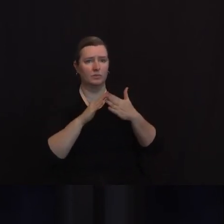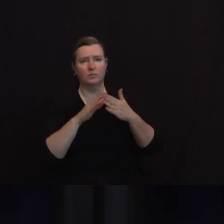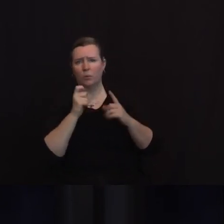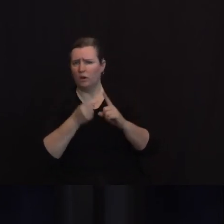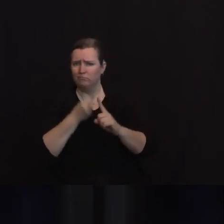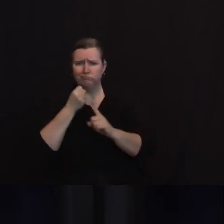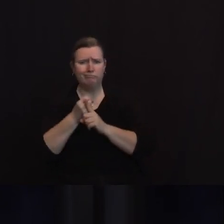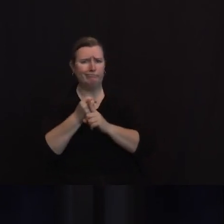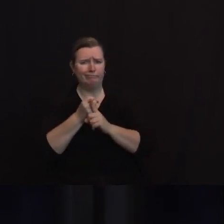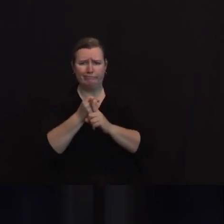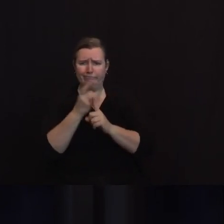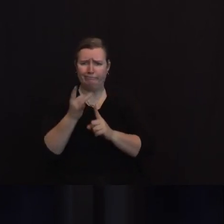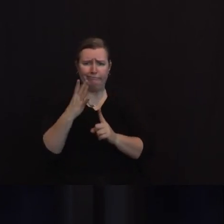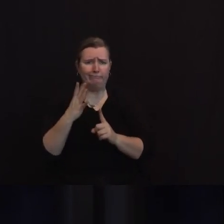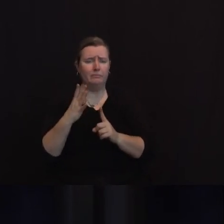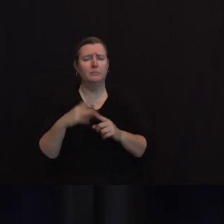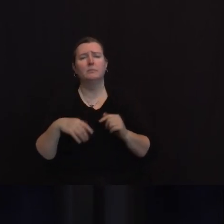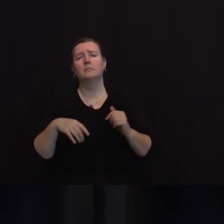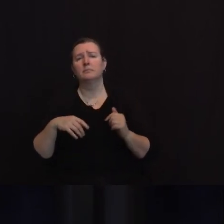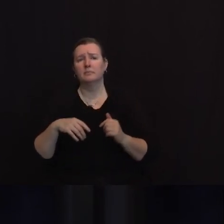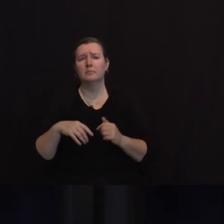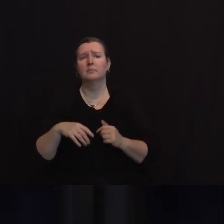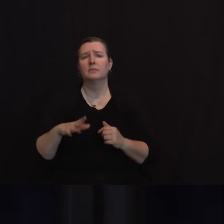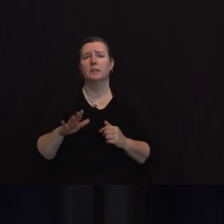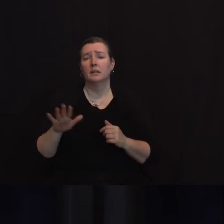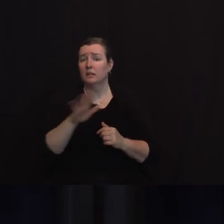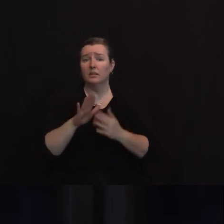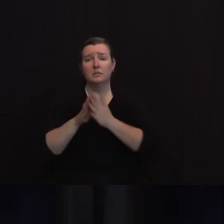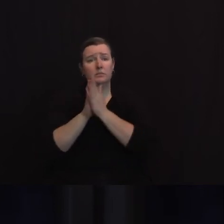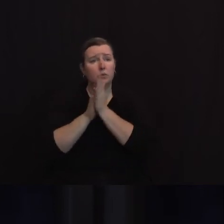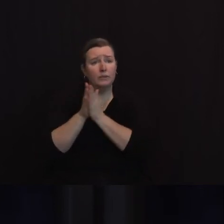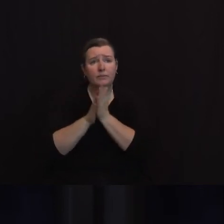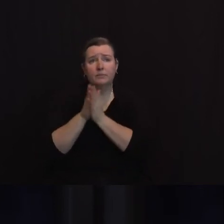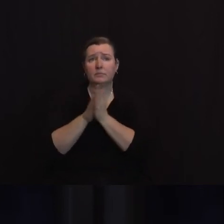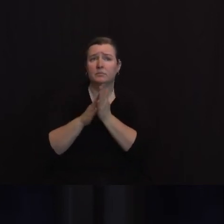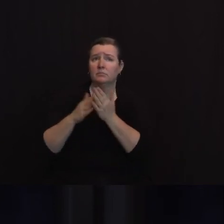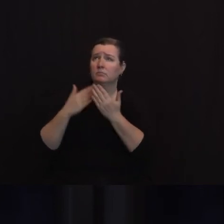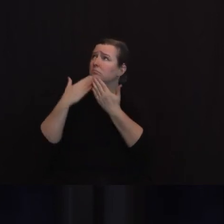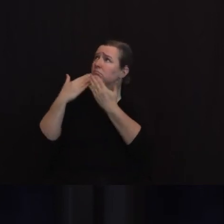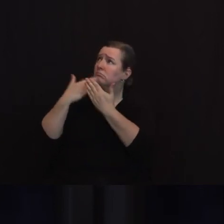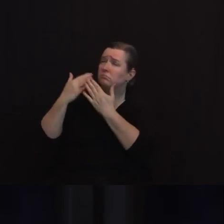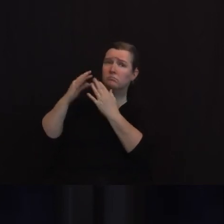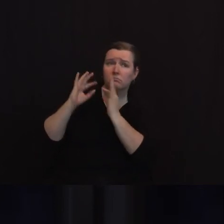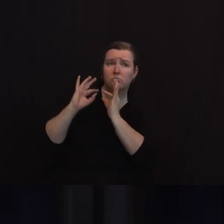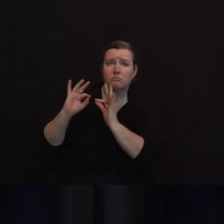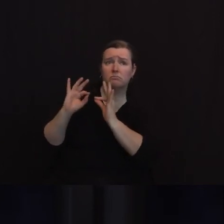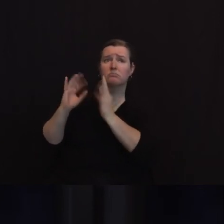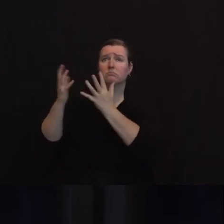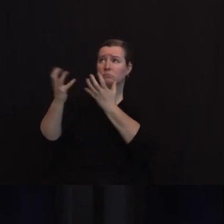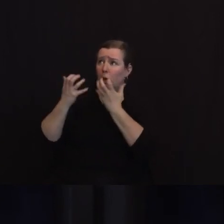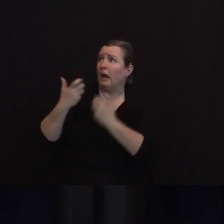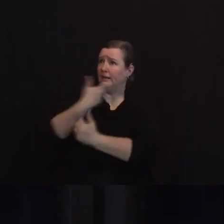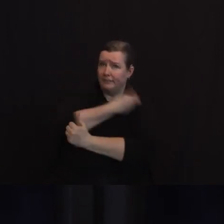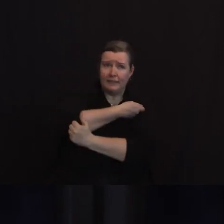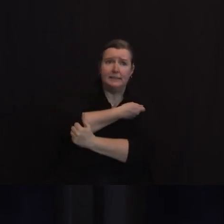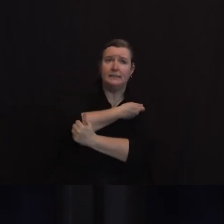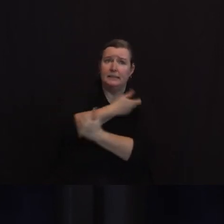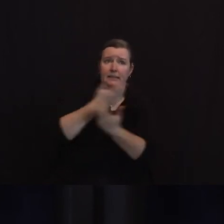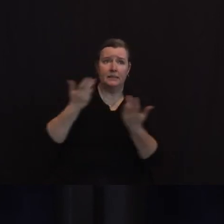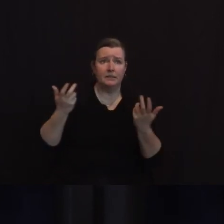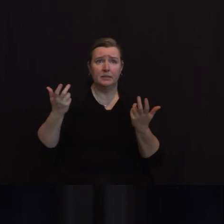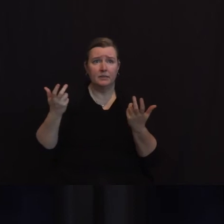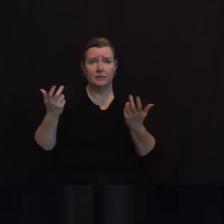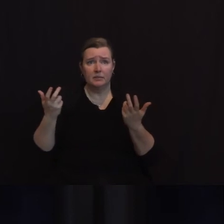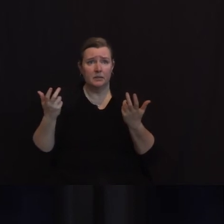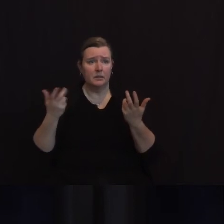Their eagerness and their appreciation to receive the vaccine was truly moving. Bringing vaccine directly to their